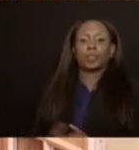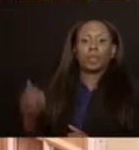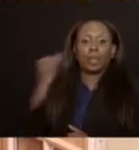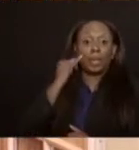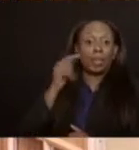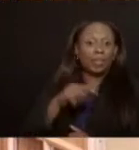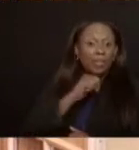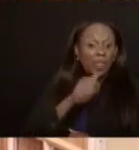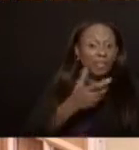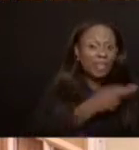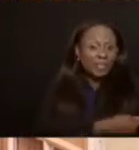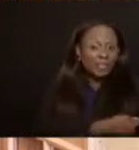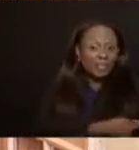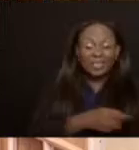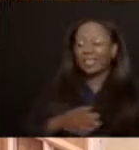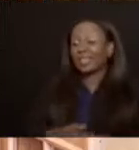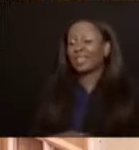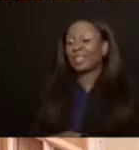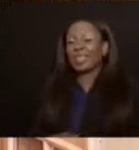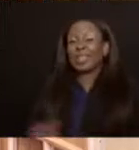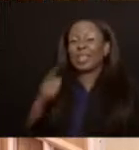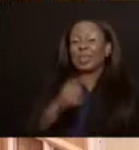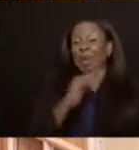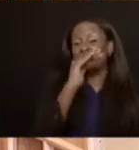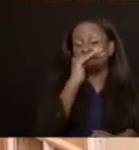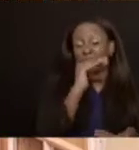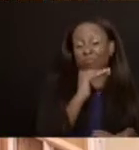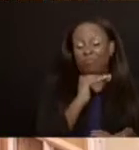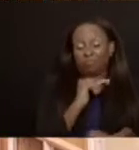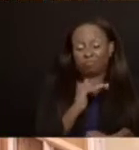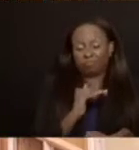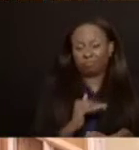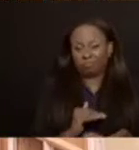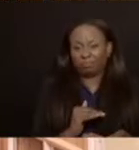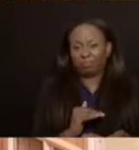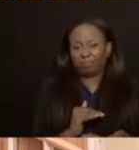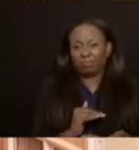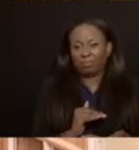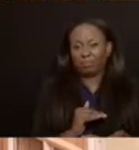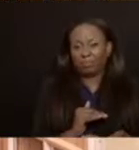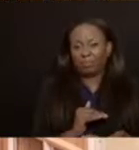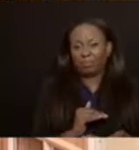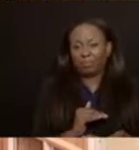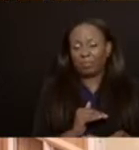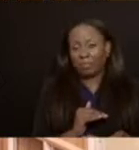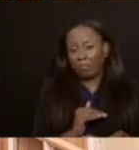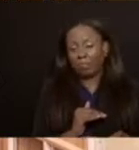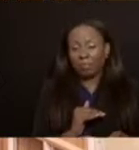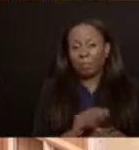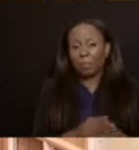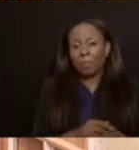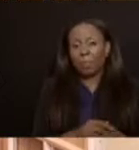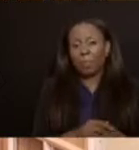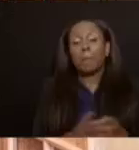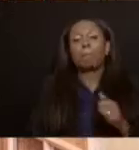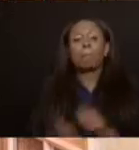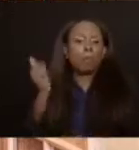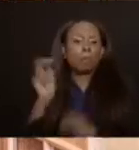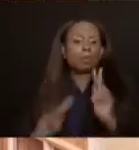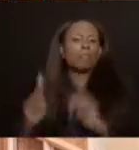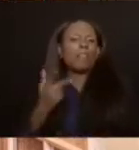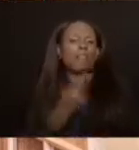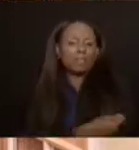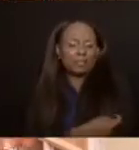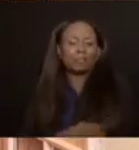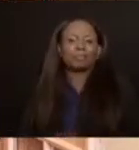You're not in the majority. So that the reality is that mandating against a majority vaccinated